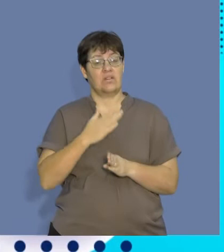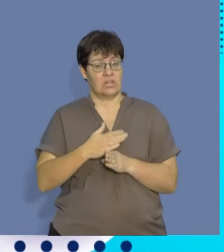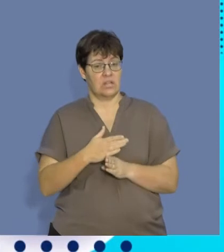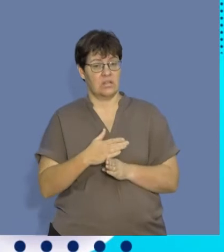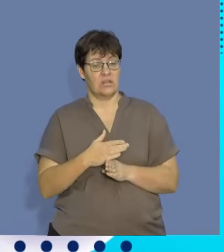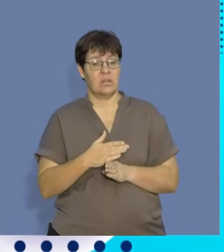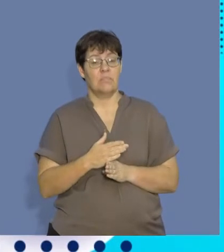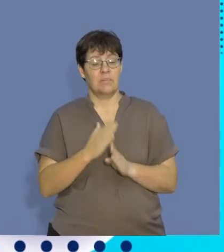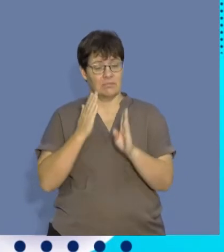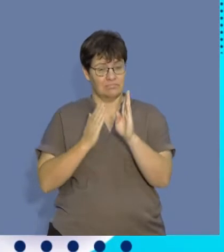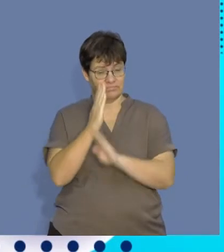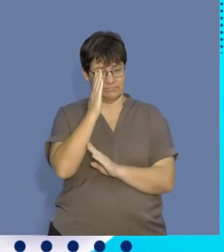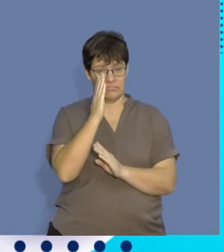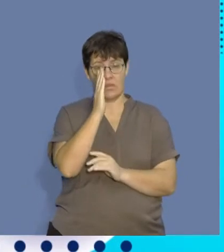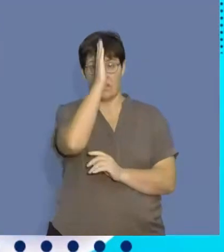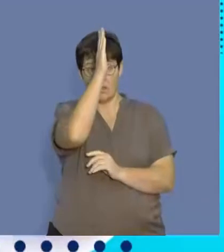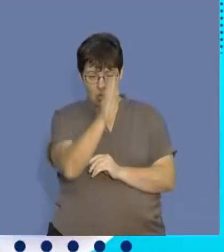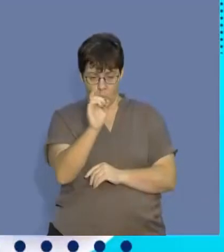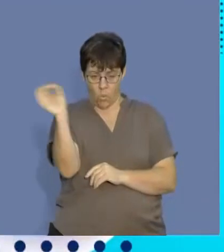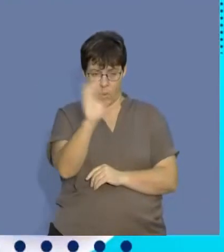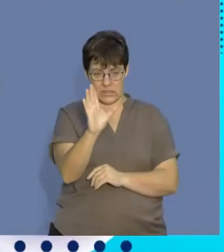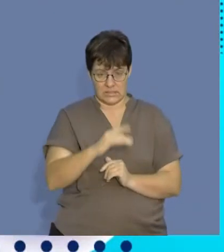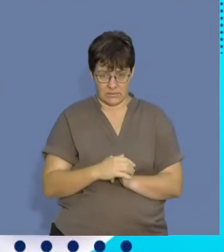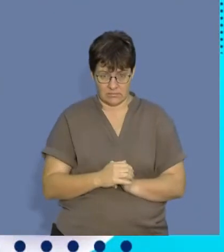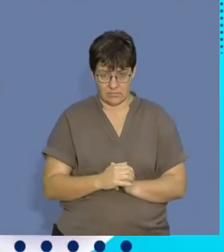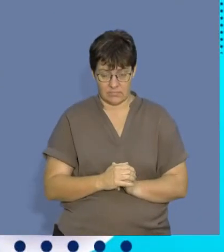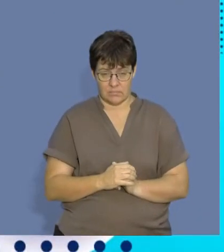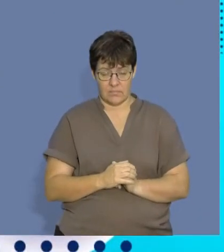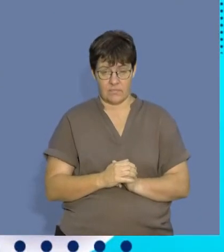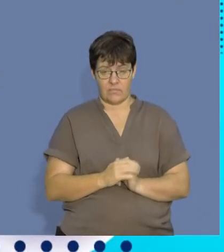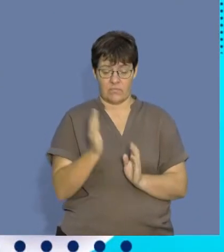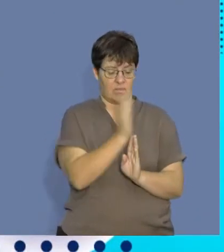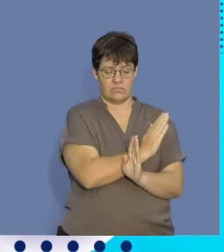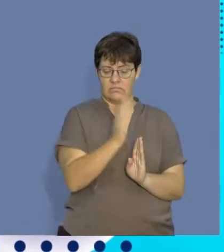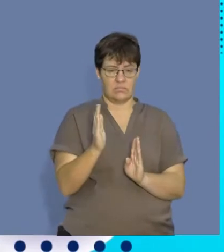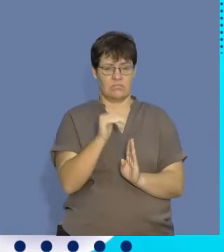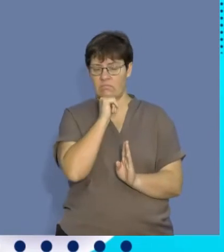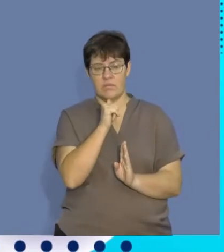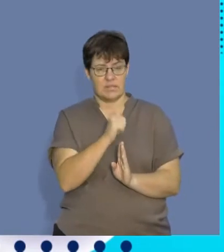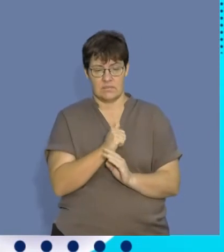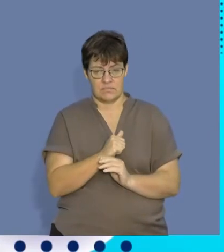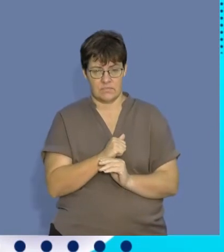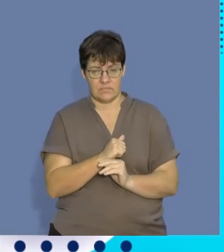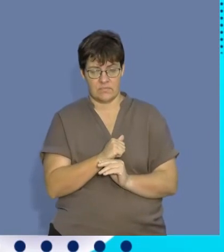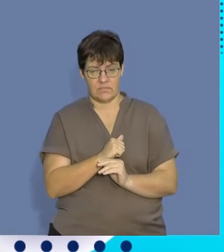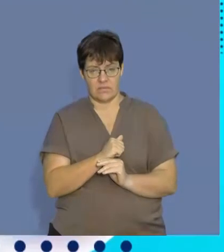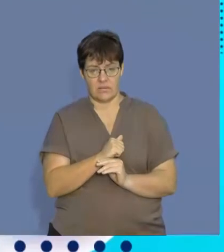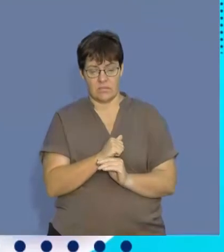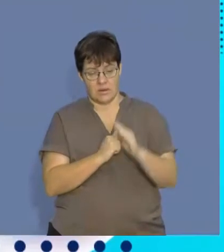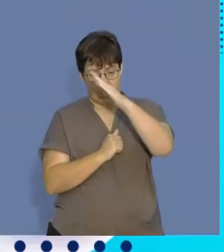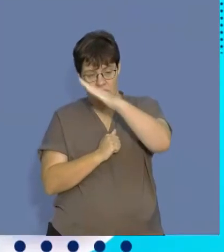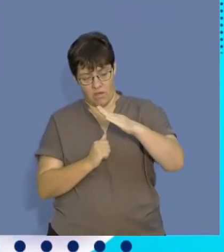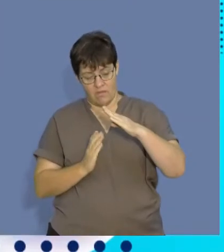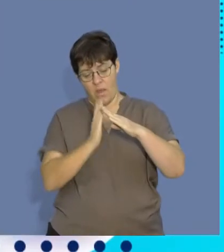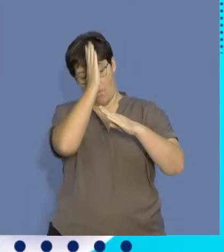it to be a function, it must only intersect whatever graph you have at 1 point. It doesn't matter whether you're moving it left or